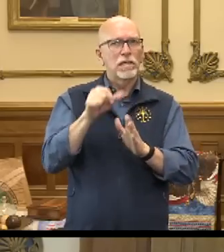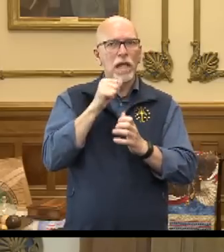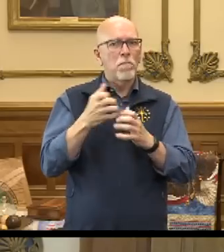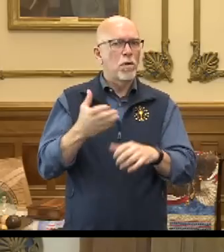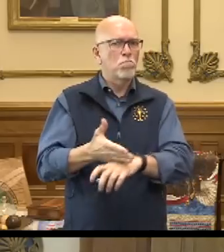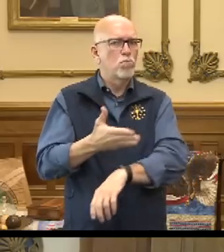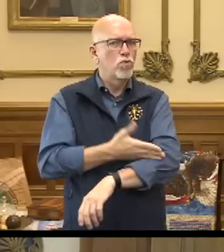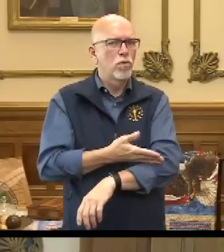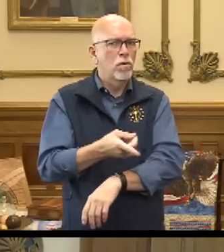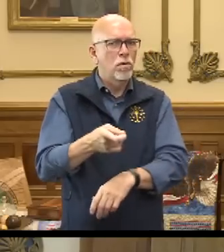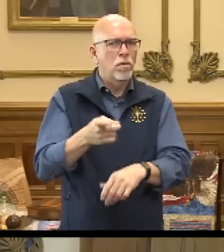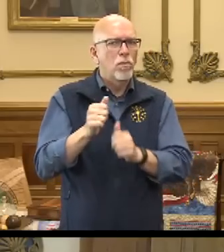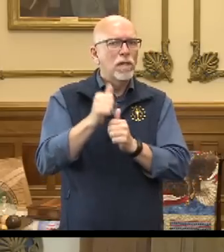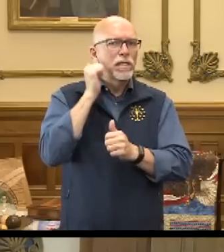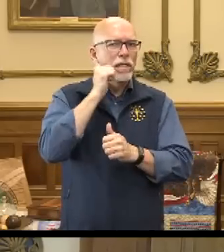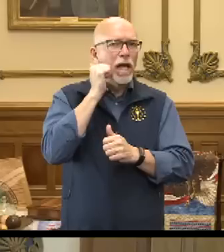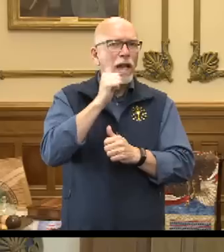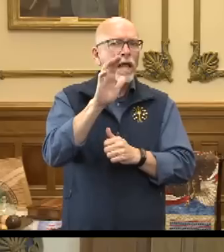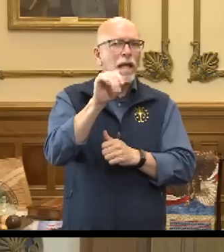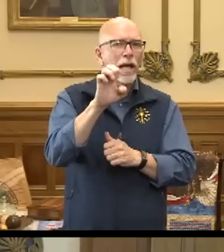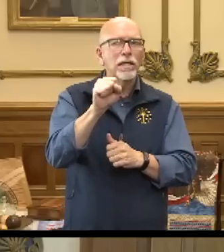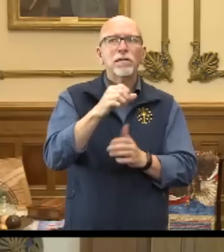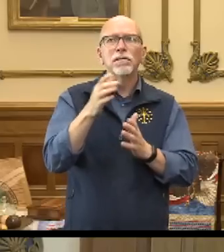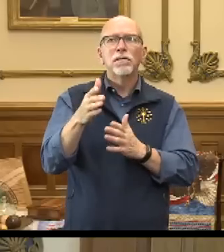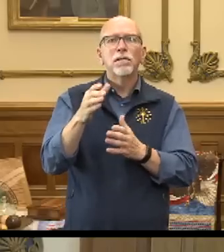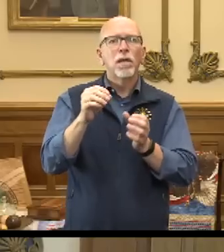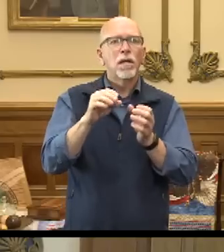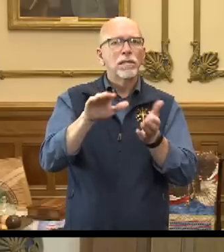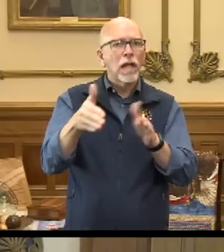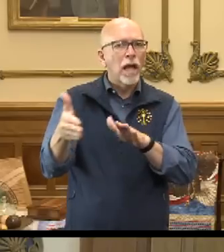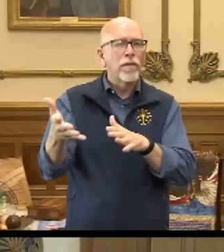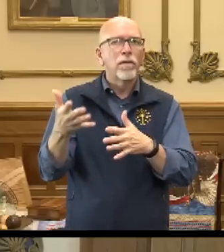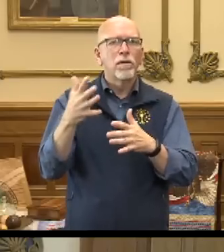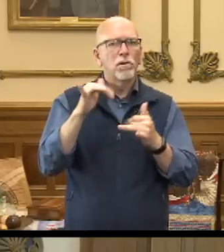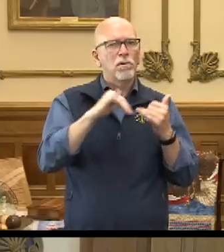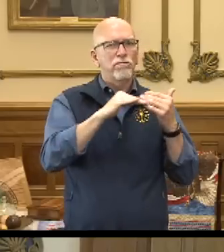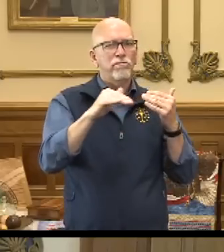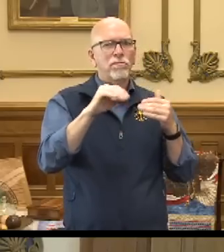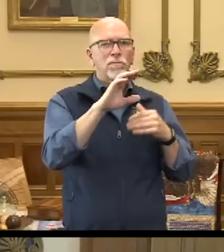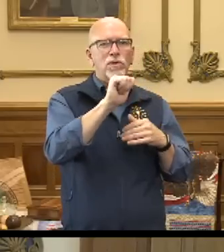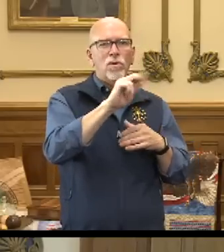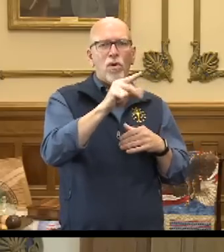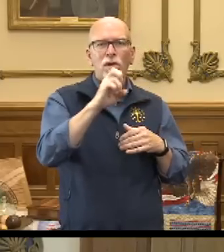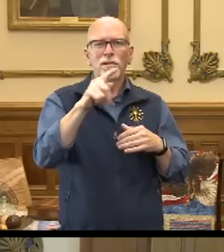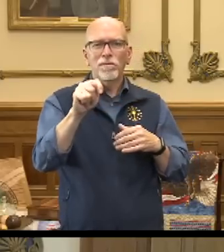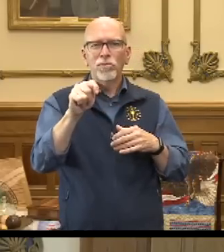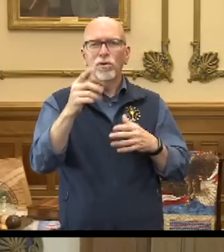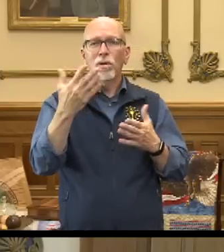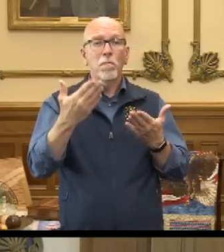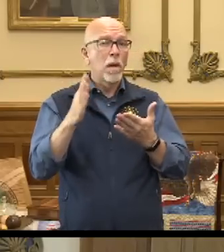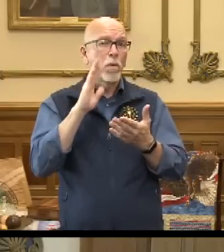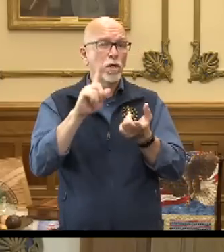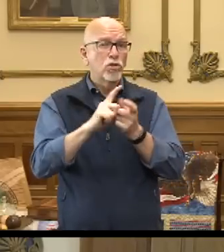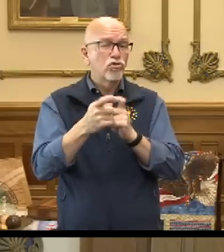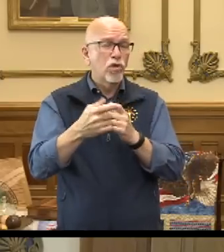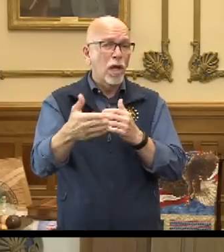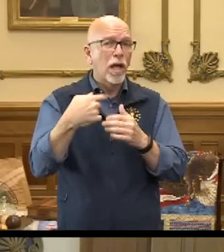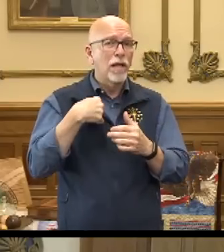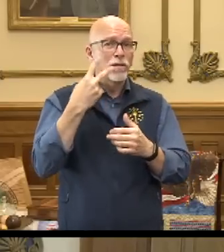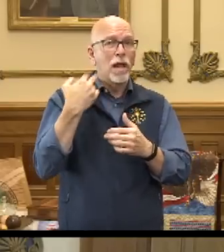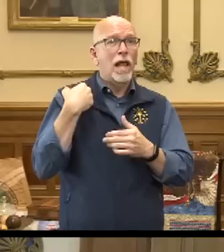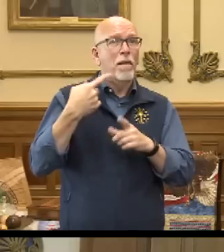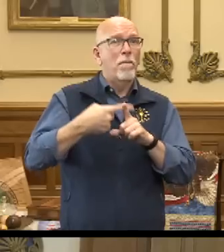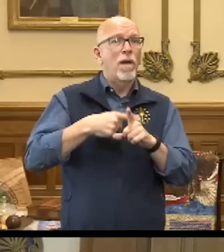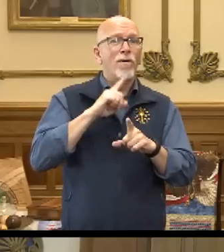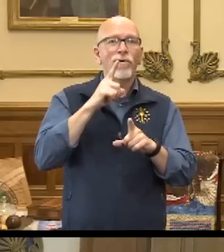progress in terms of daily cases or deaths across September. The main change that we saw over the last month really was